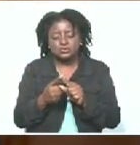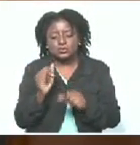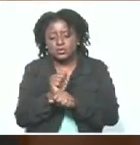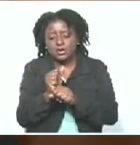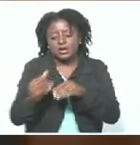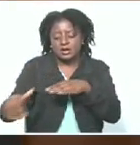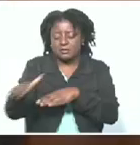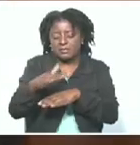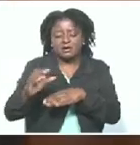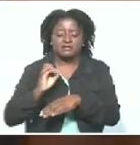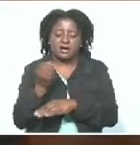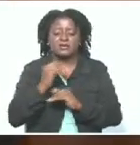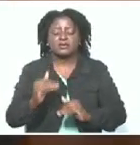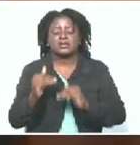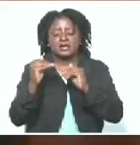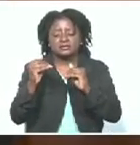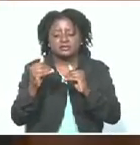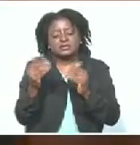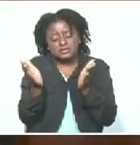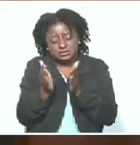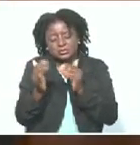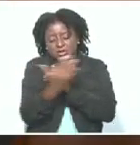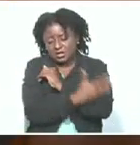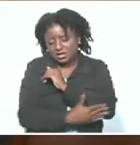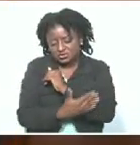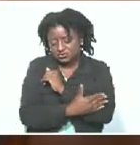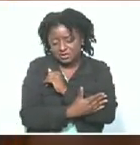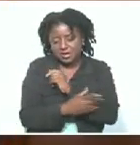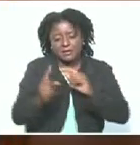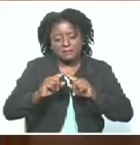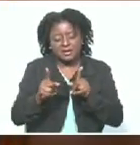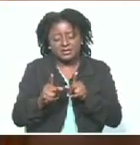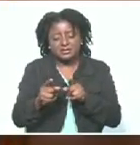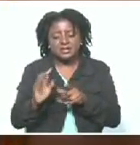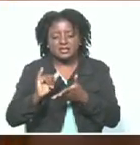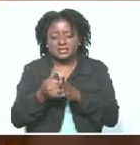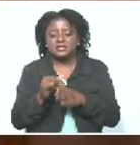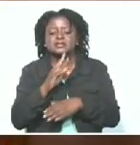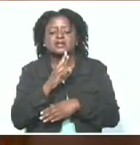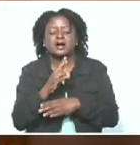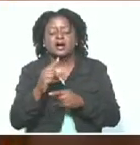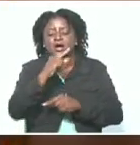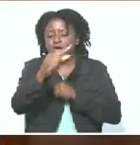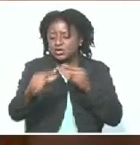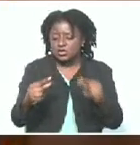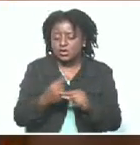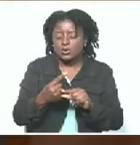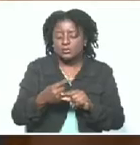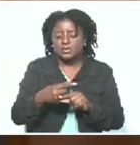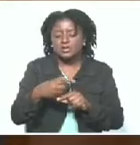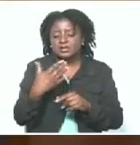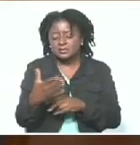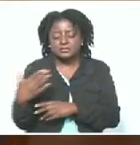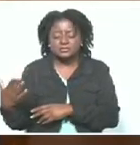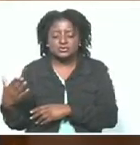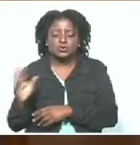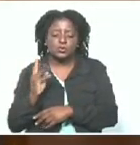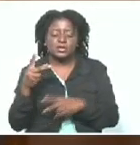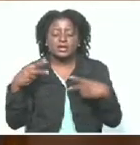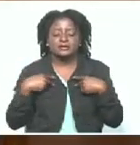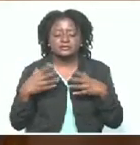country with 400,000 people, just about. But I'm telling you, these are global issues, and we have